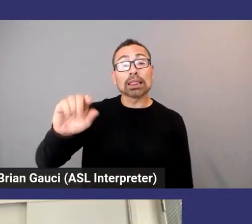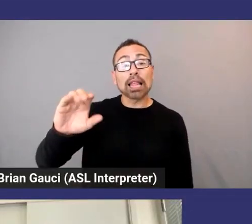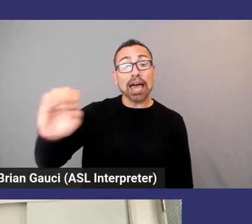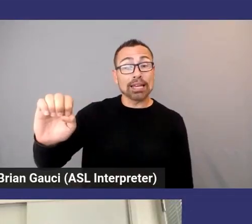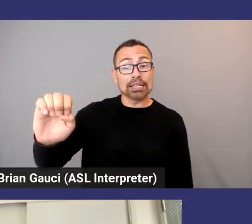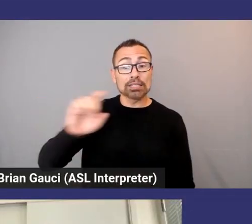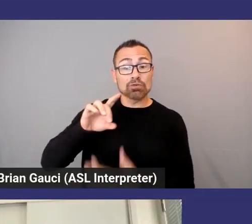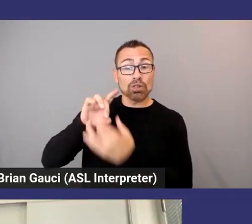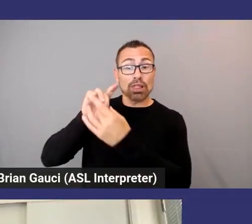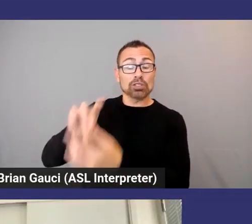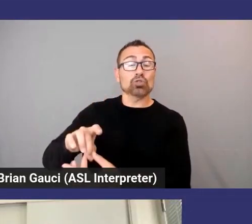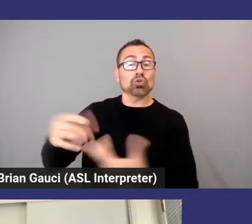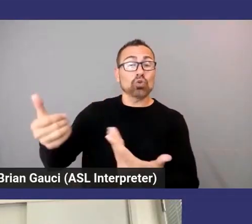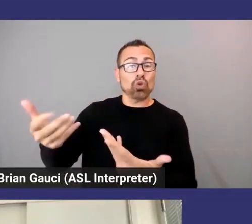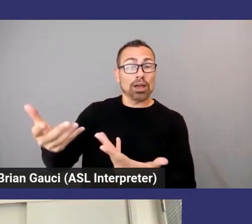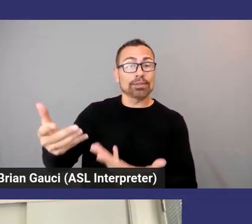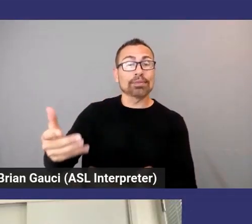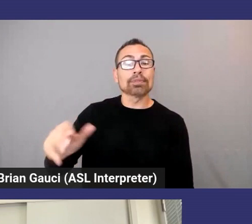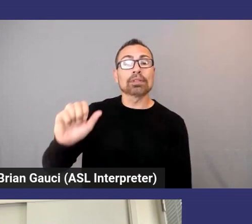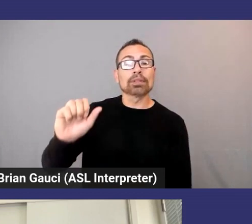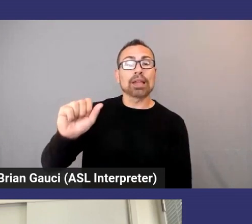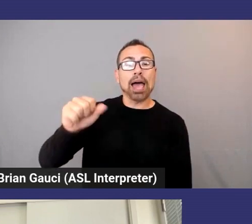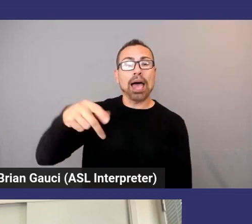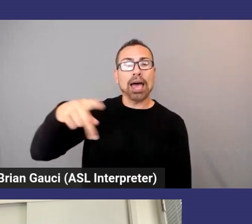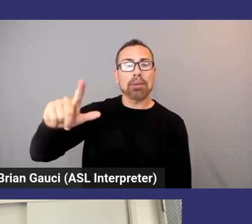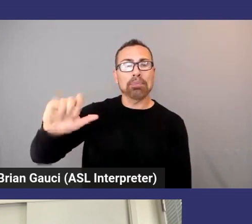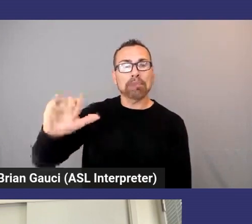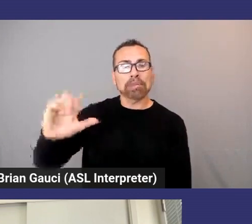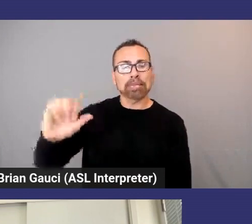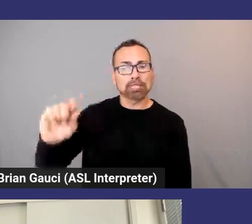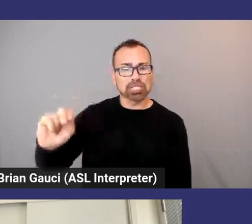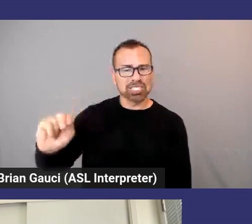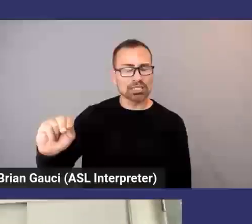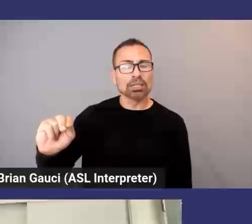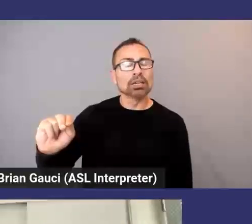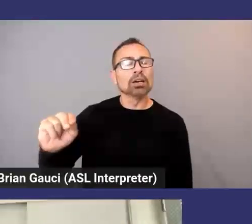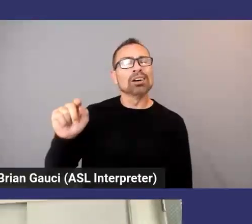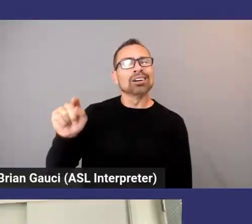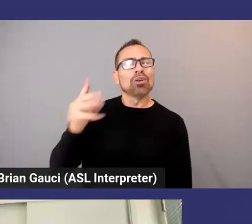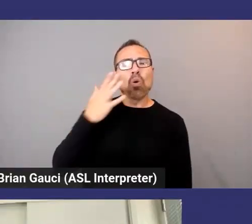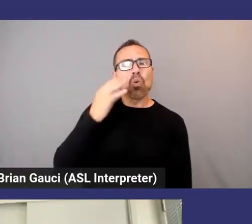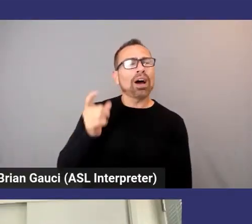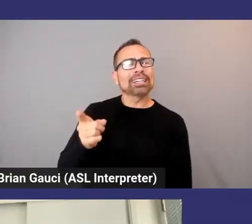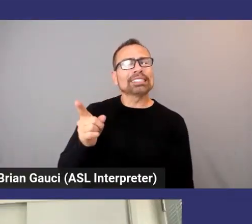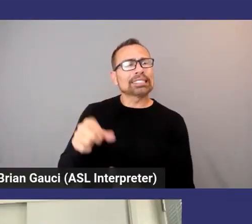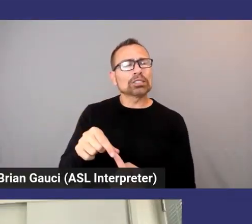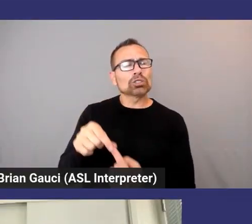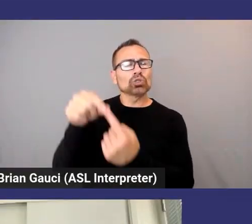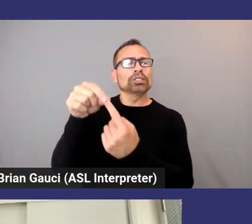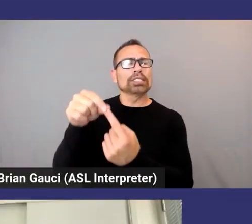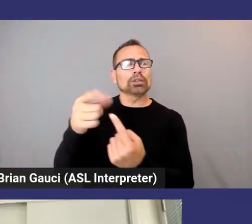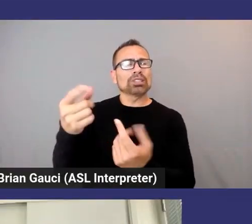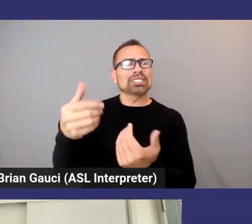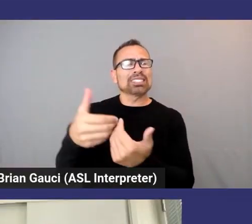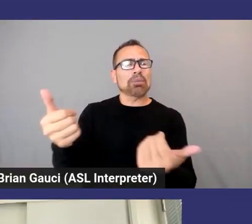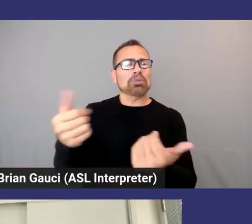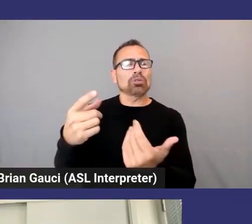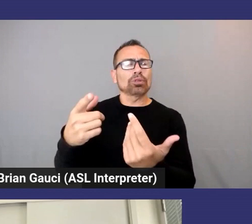about some of the key features of Lattice, like what makes it unique? For sure. Yeah, so I